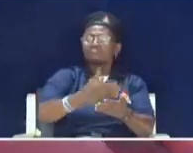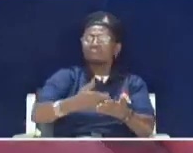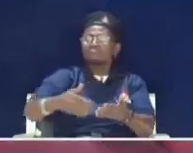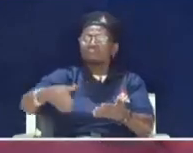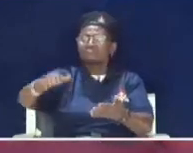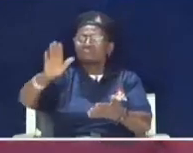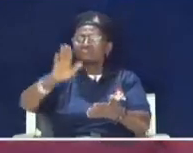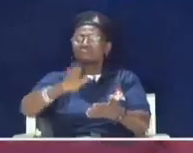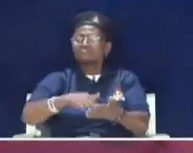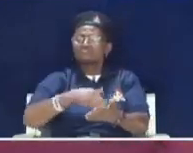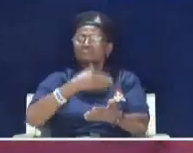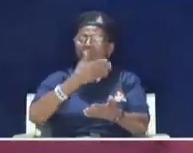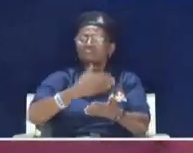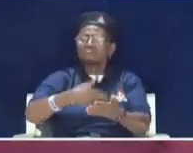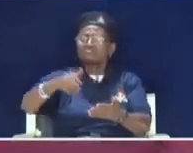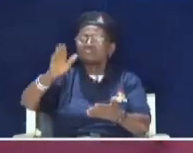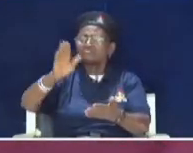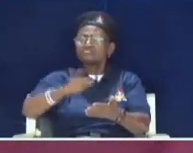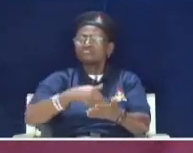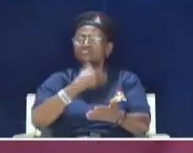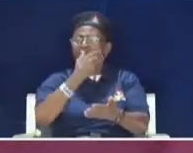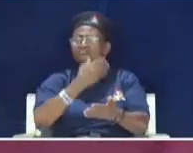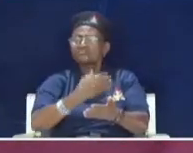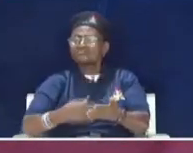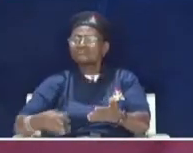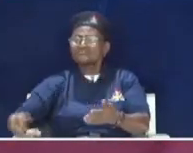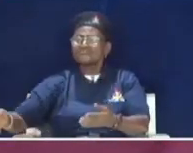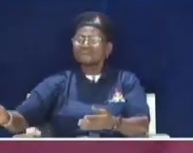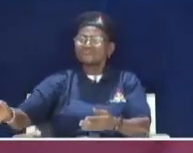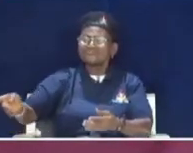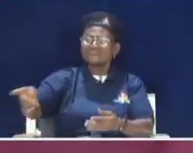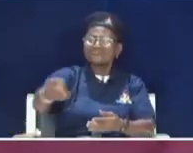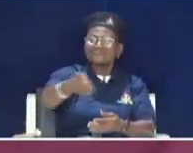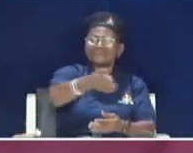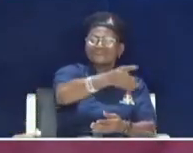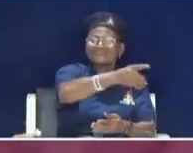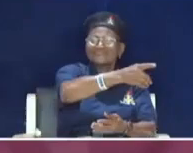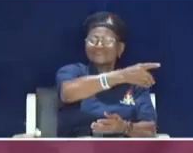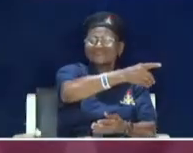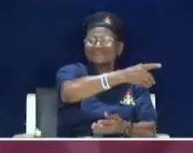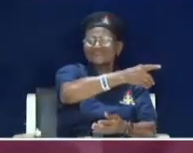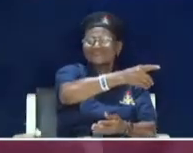promise that he cares for you.